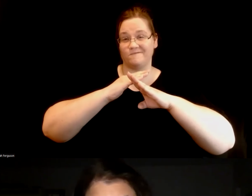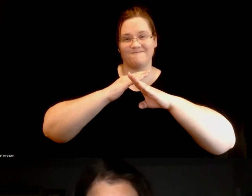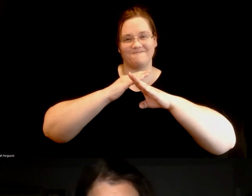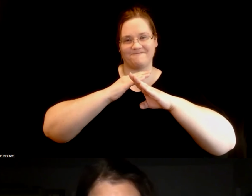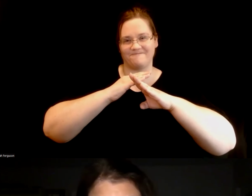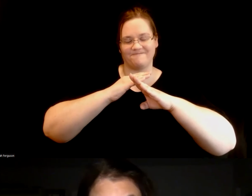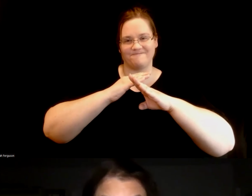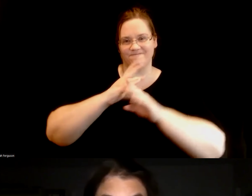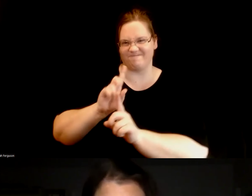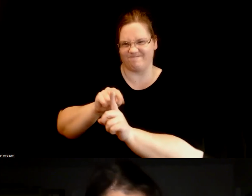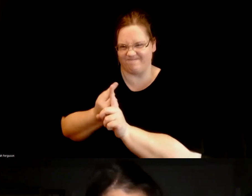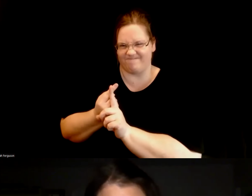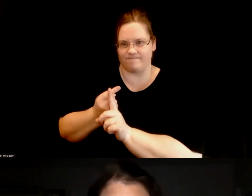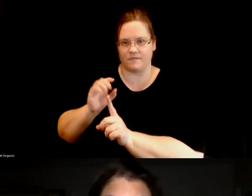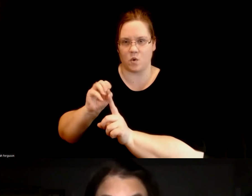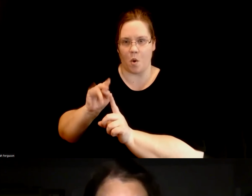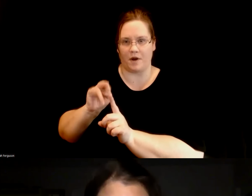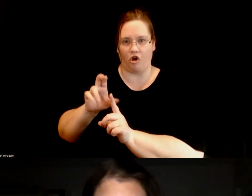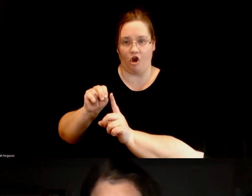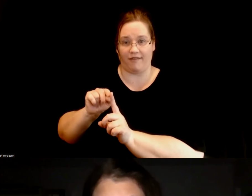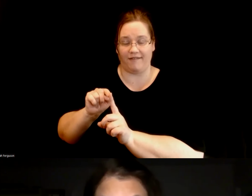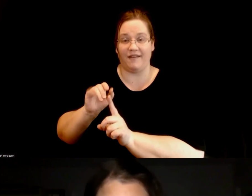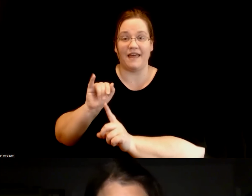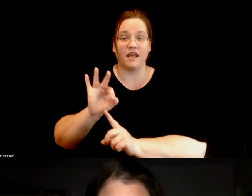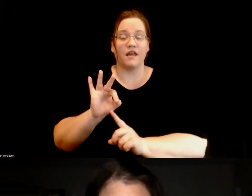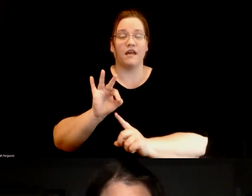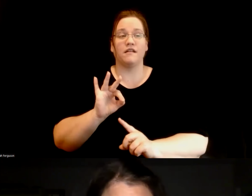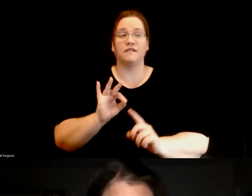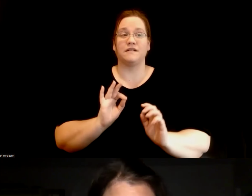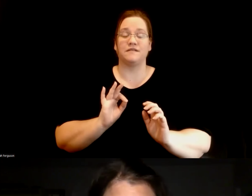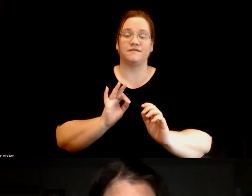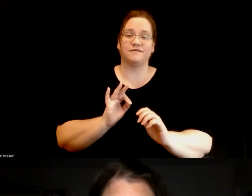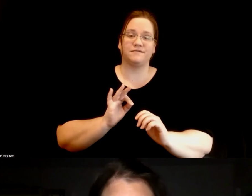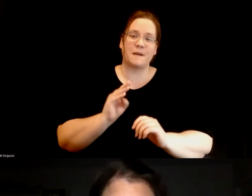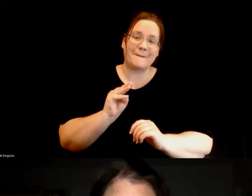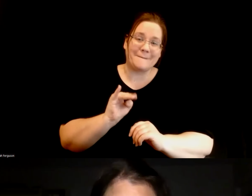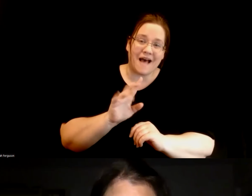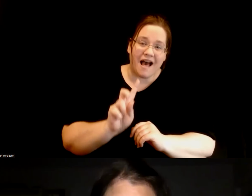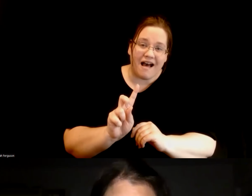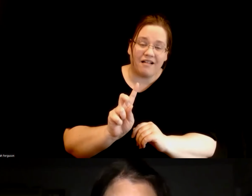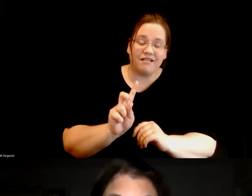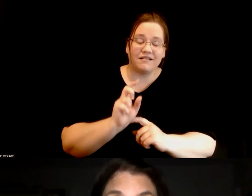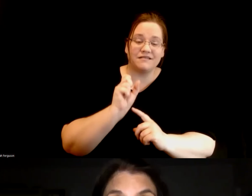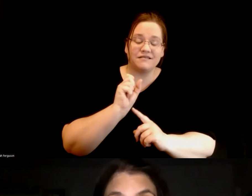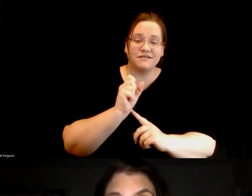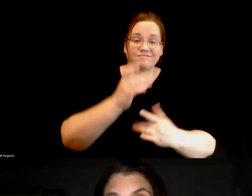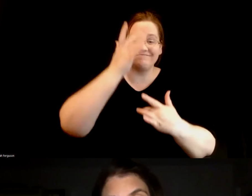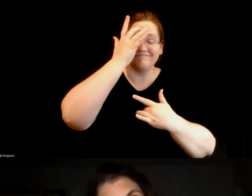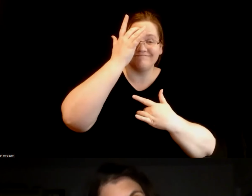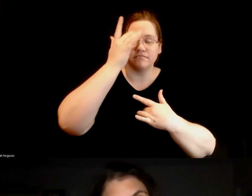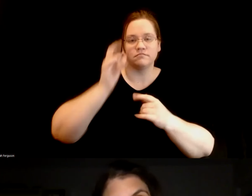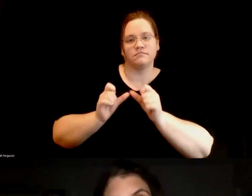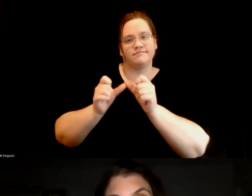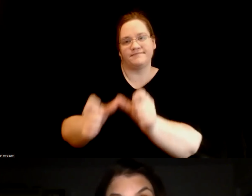besides Omicron. And even then, if you've had a mild case, it's not very durable. So really thinking about,